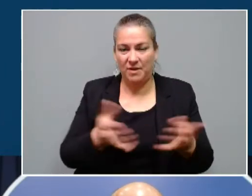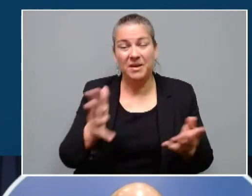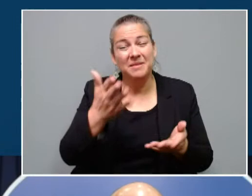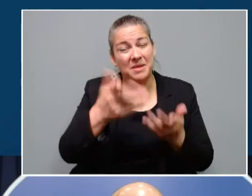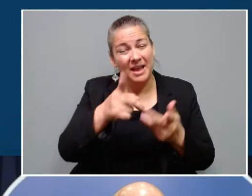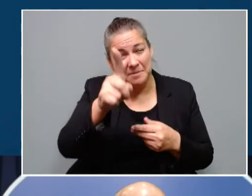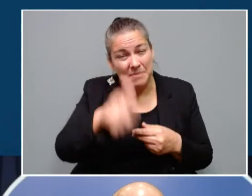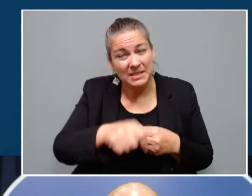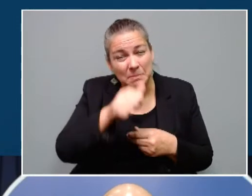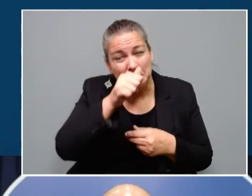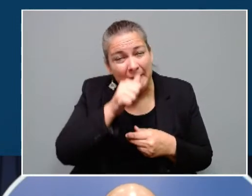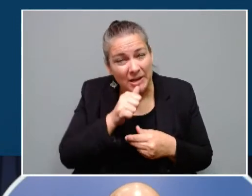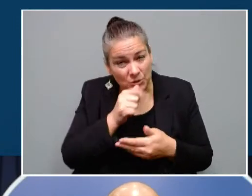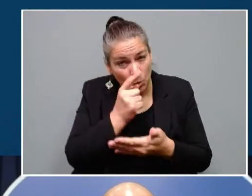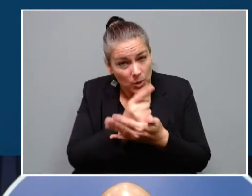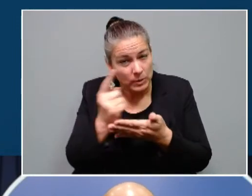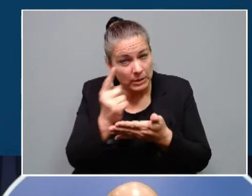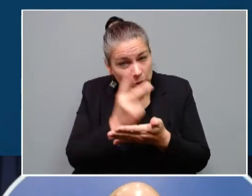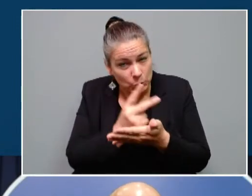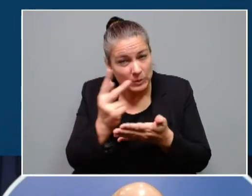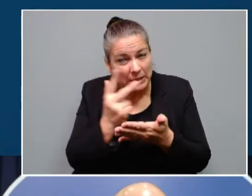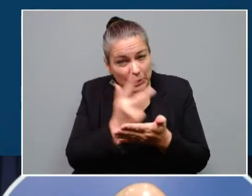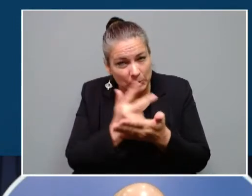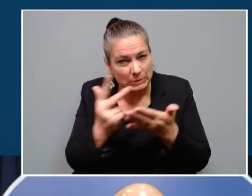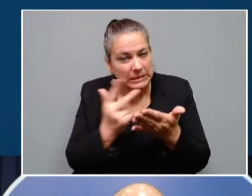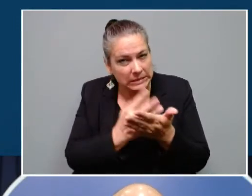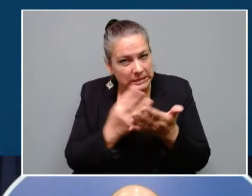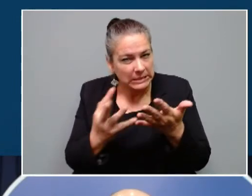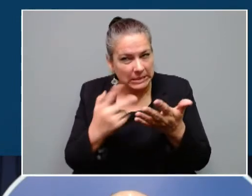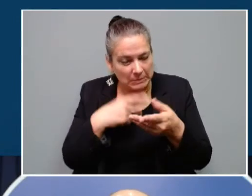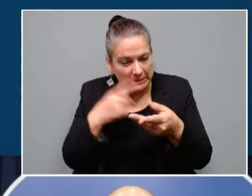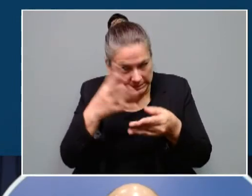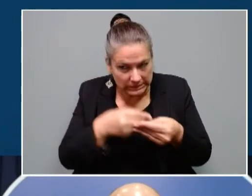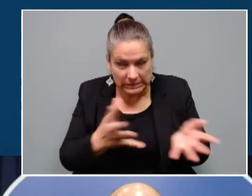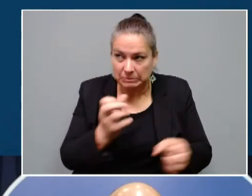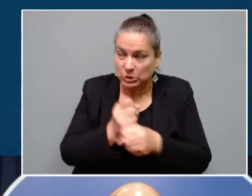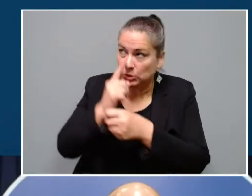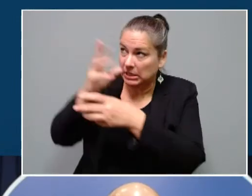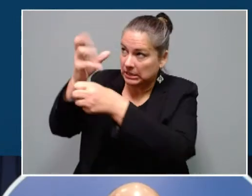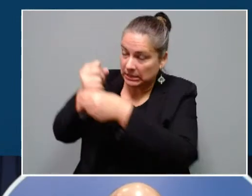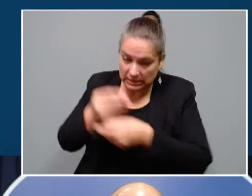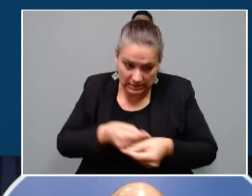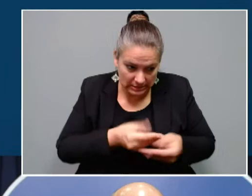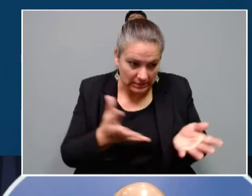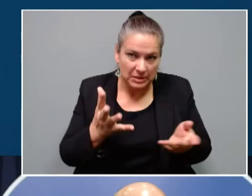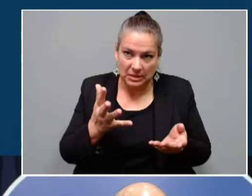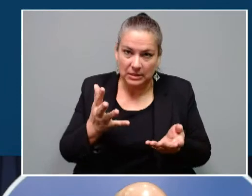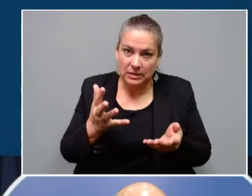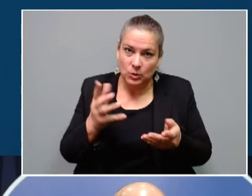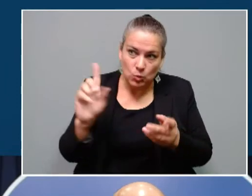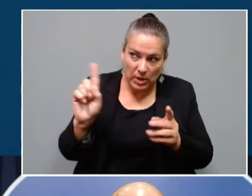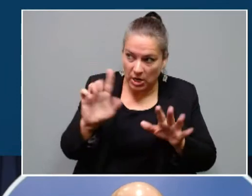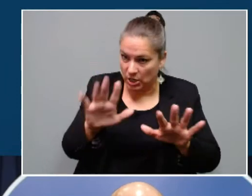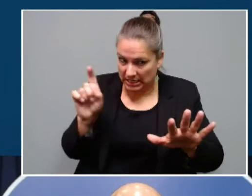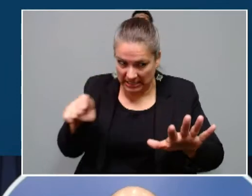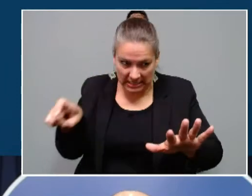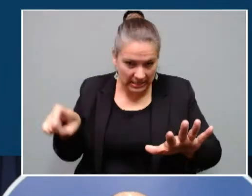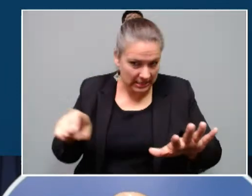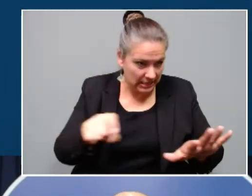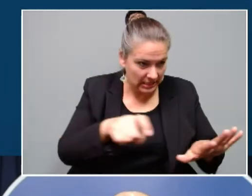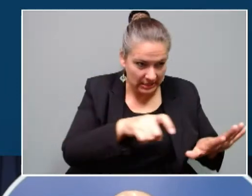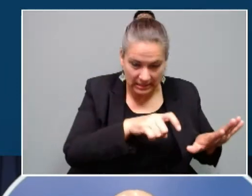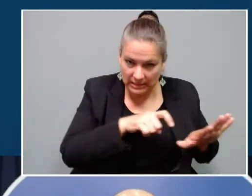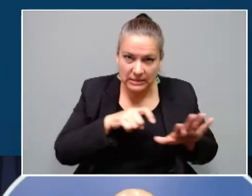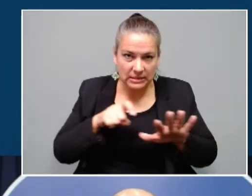first couple of weeks, though, because it's a matter of distribution and trying to get it where the demand is the most, and also doing that in a fair and